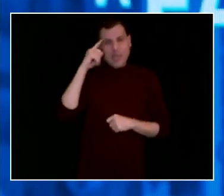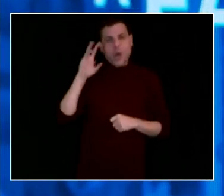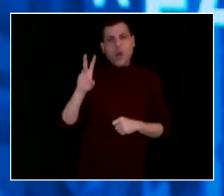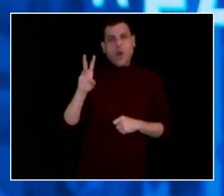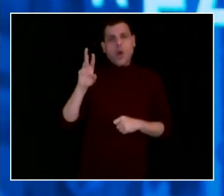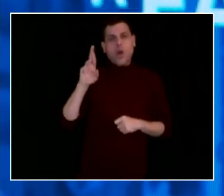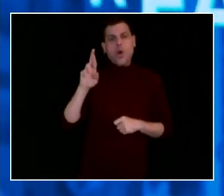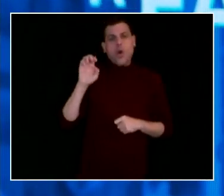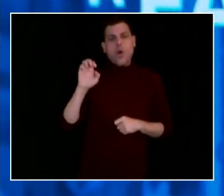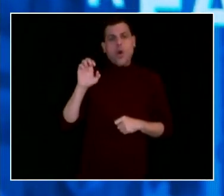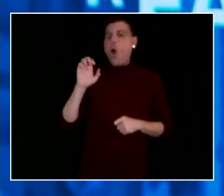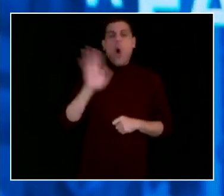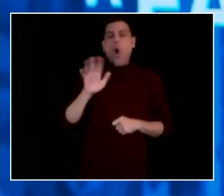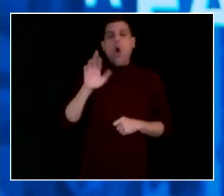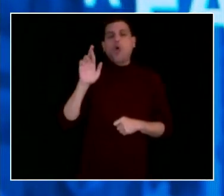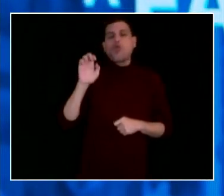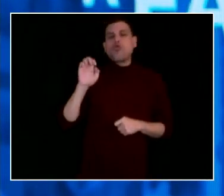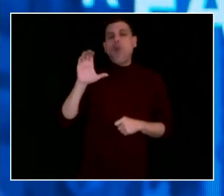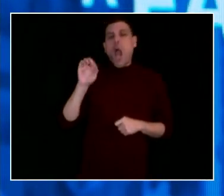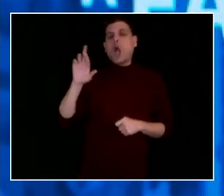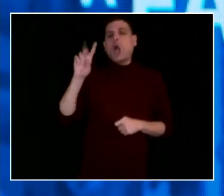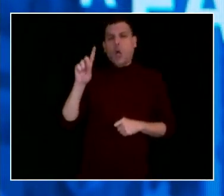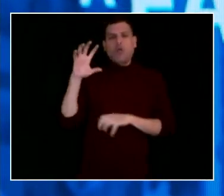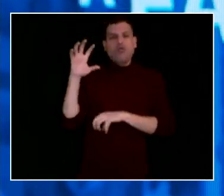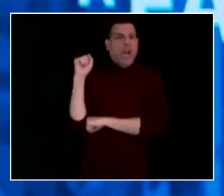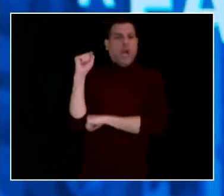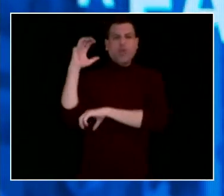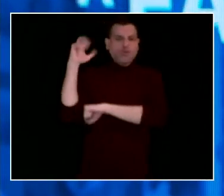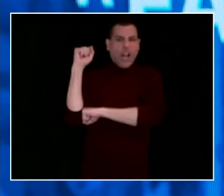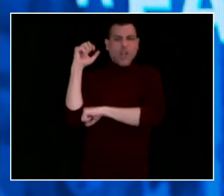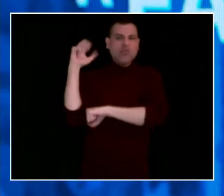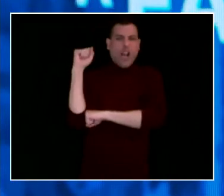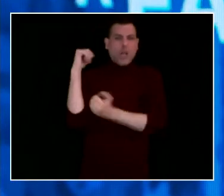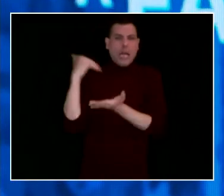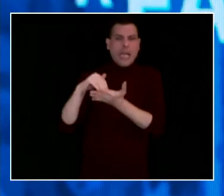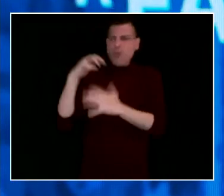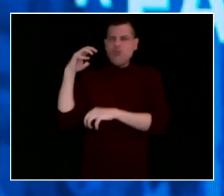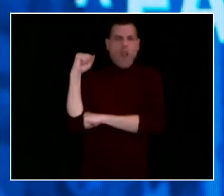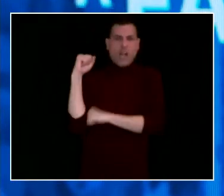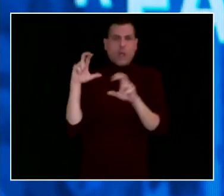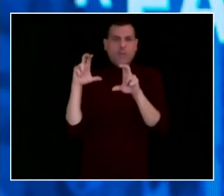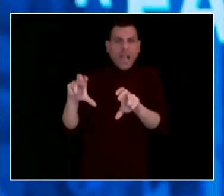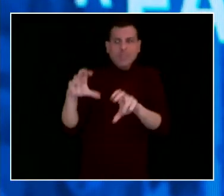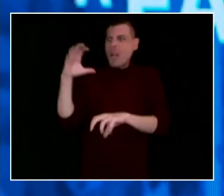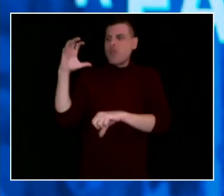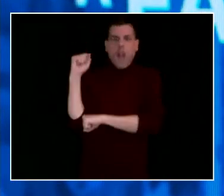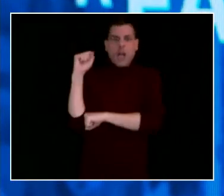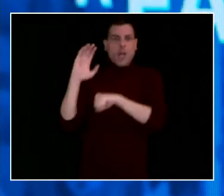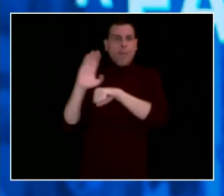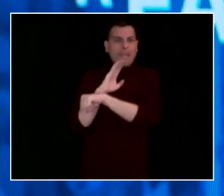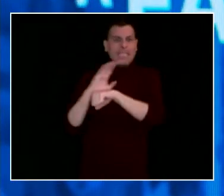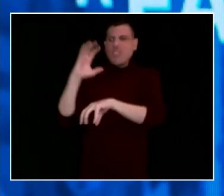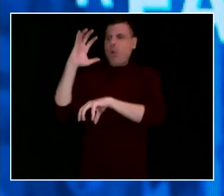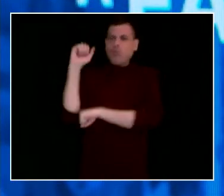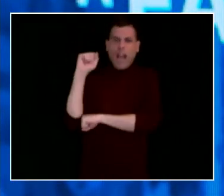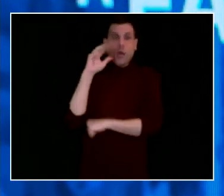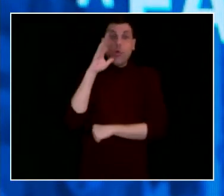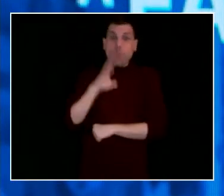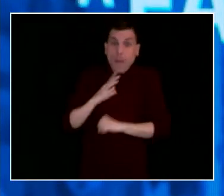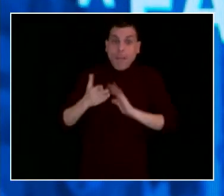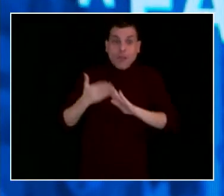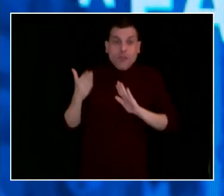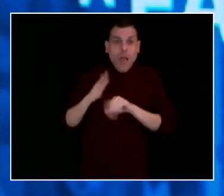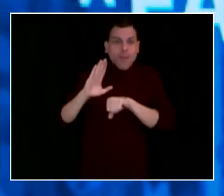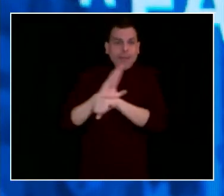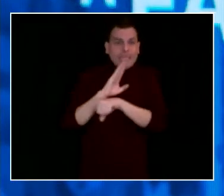after record, record jobs, record small businesses, record investments in minority and women-owned businesses. We opened the